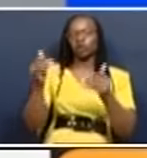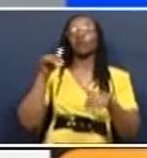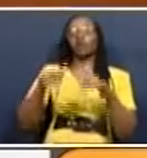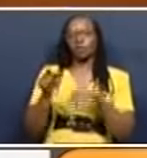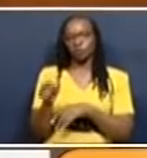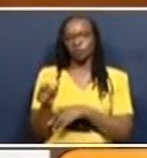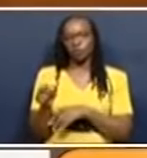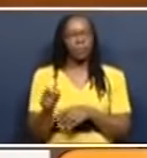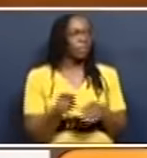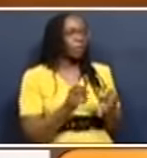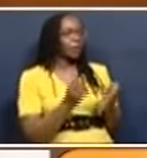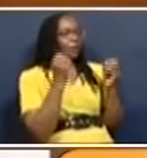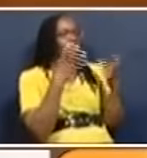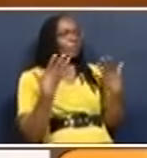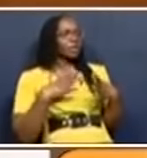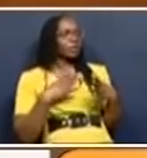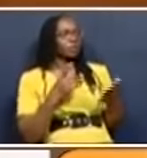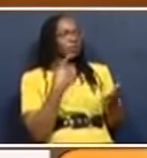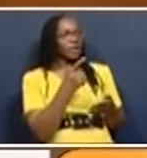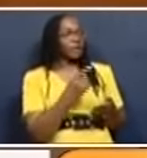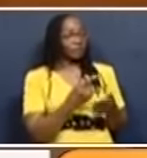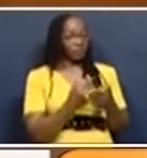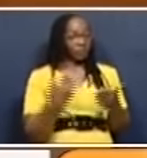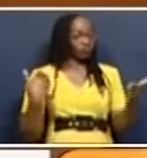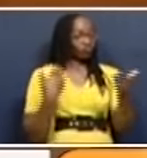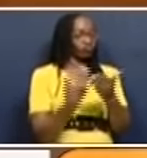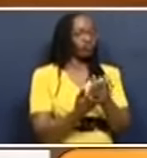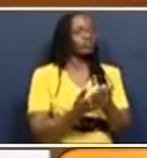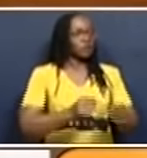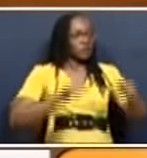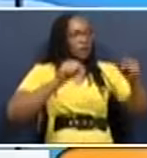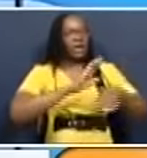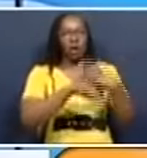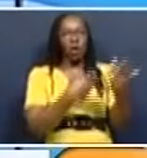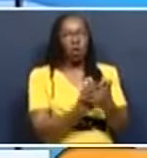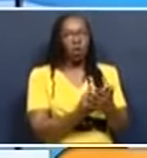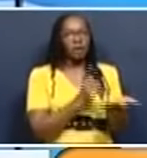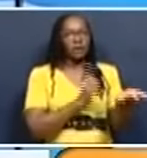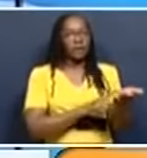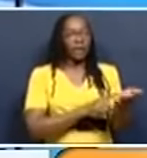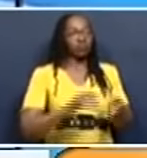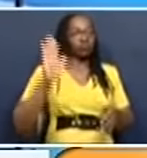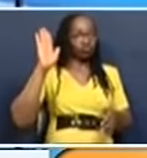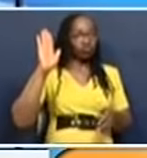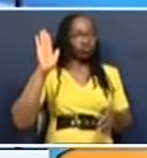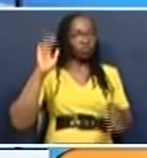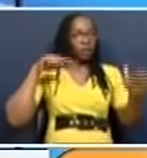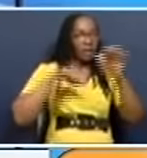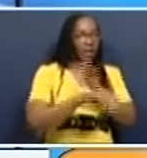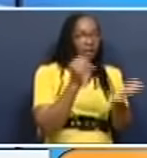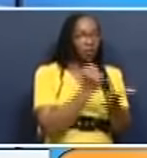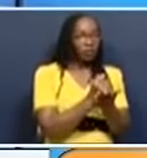Many people had hope when all these people have been at EACC, the chairpersons at EACC, when they were taking assuming office. Yes. Is there